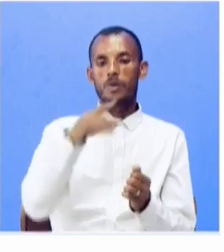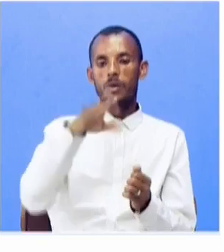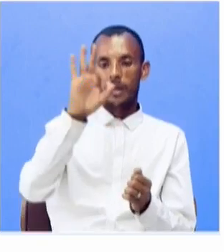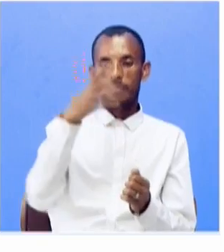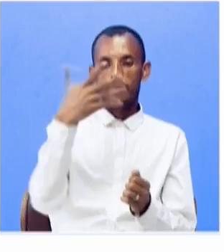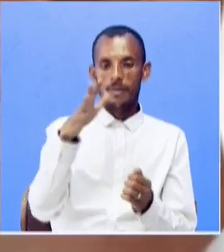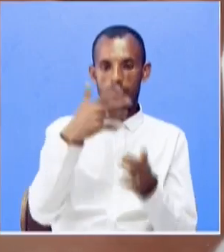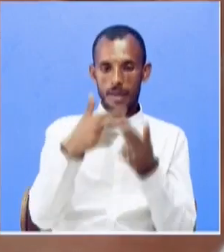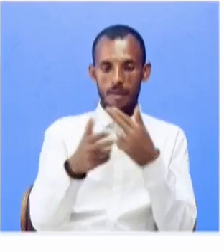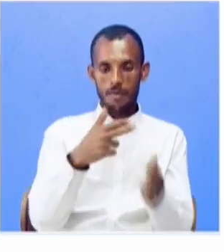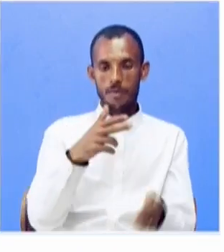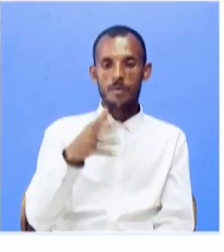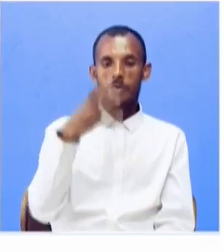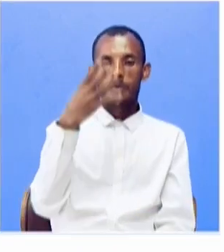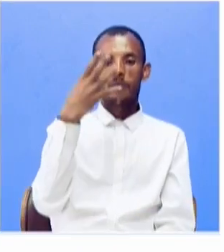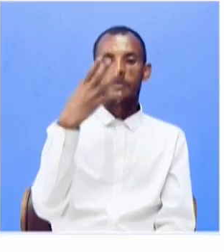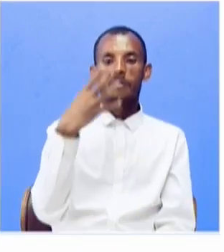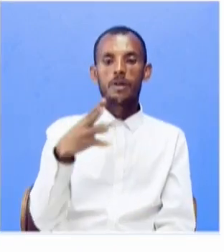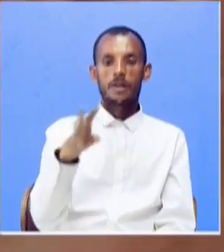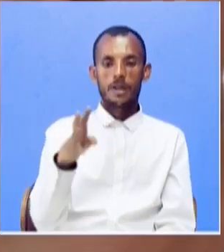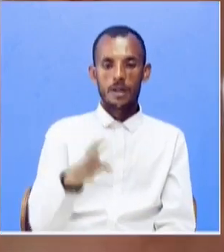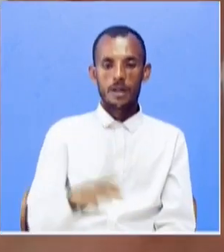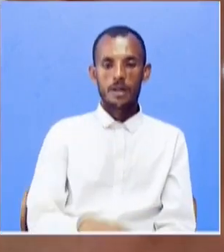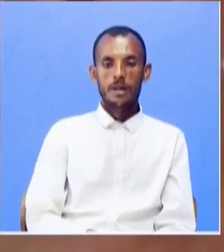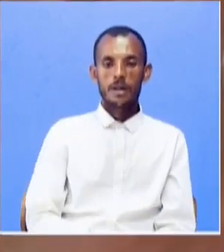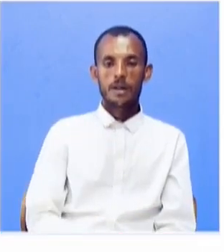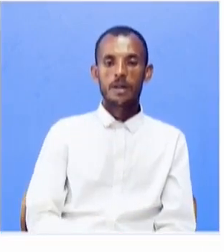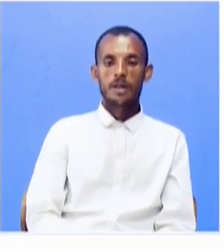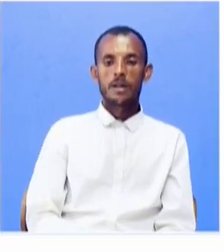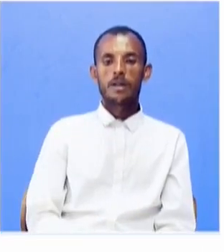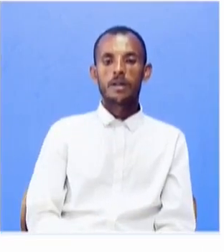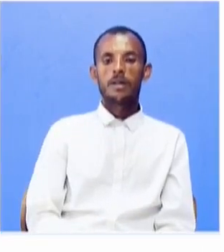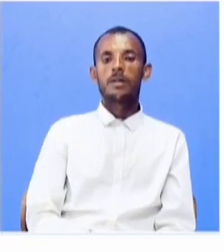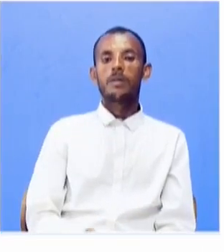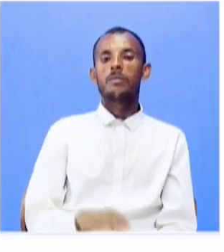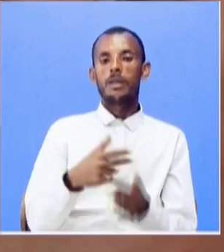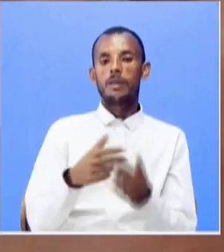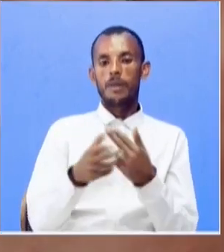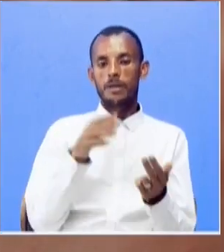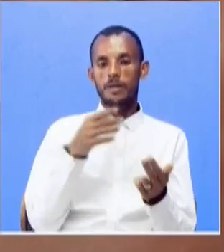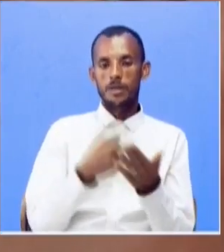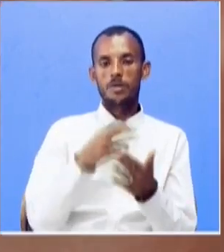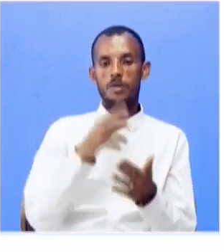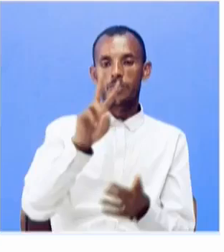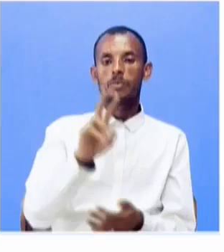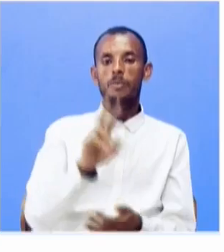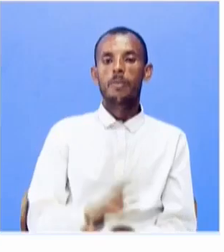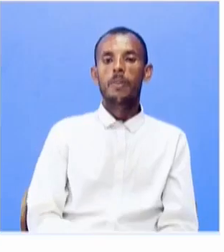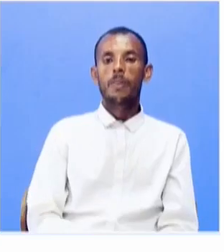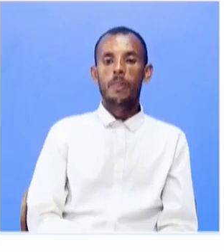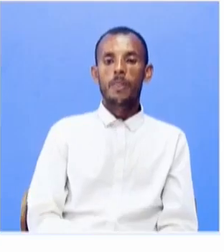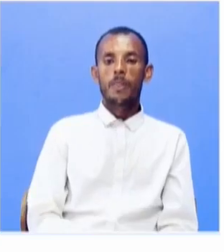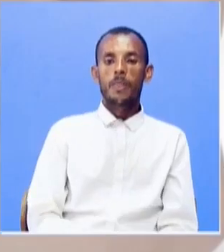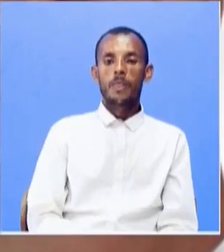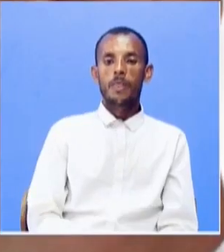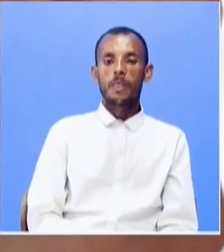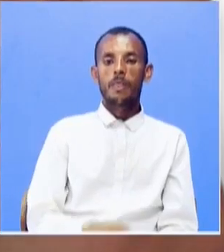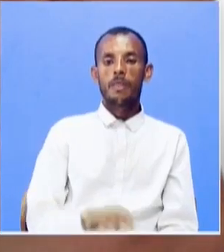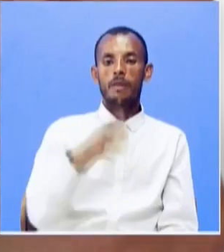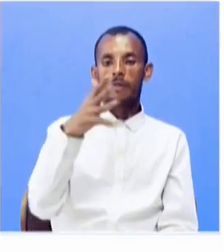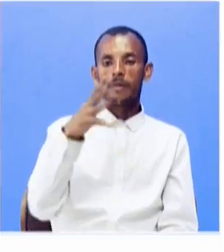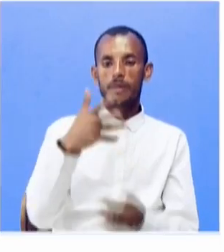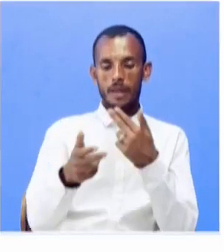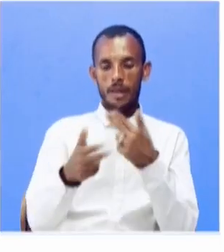15 times 14. Let's multiply these two. Okay, here